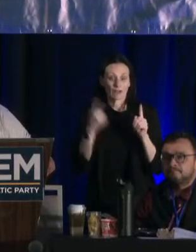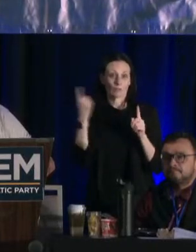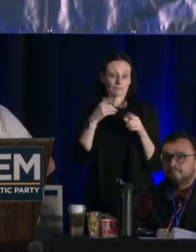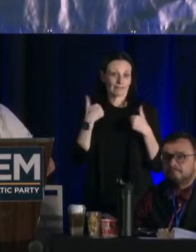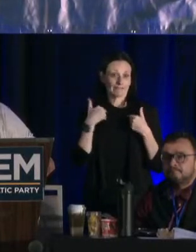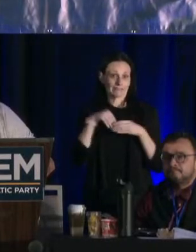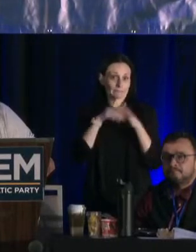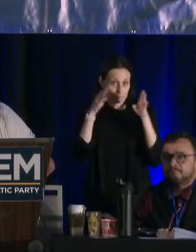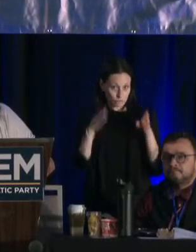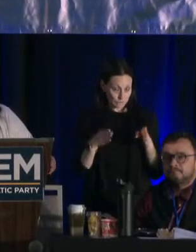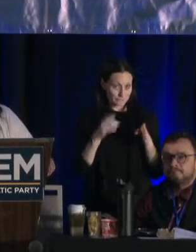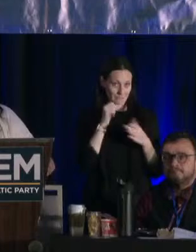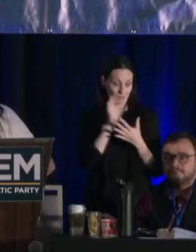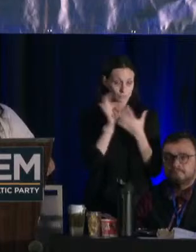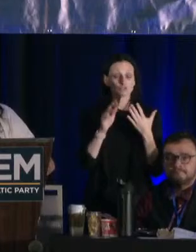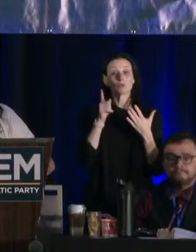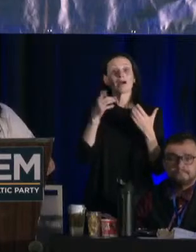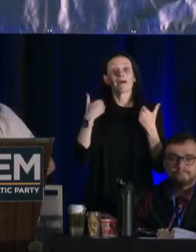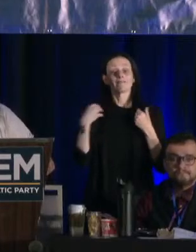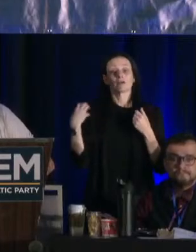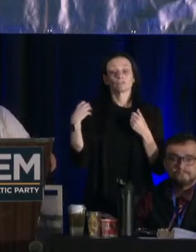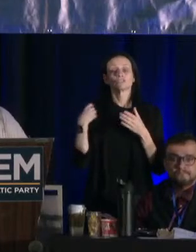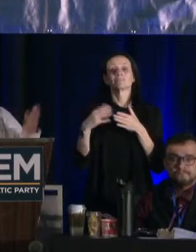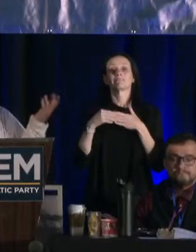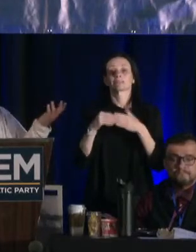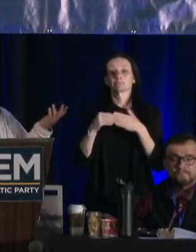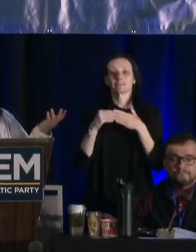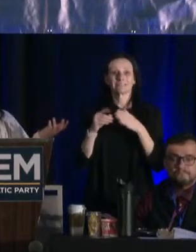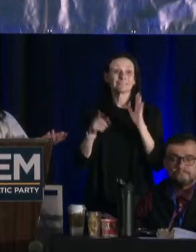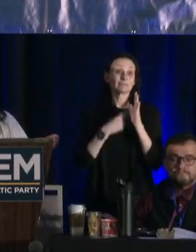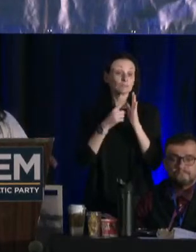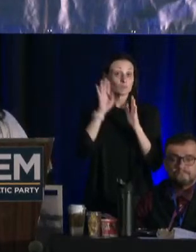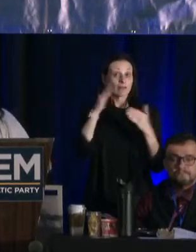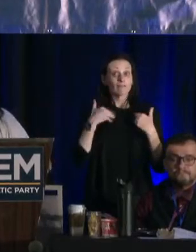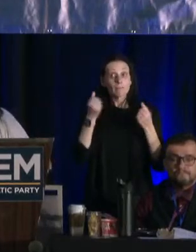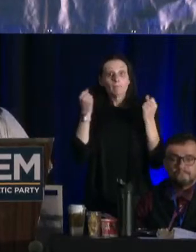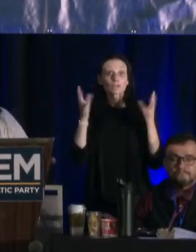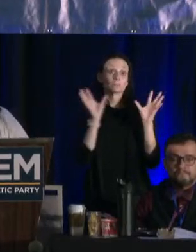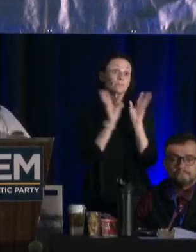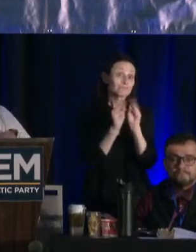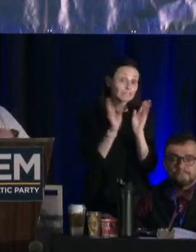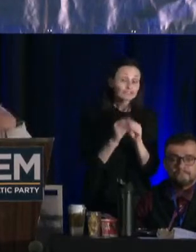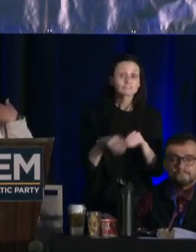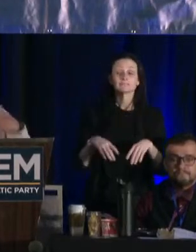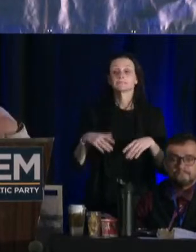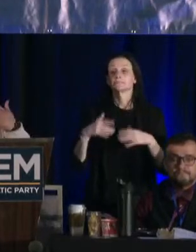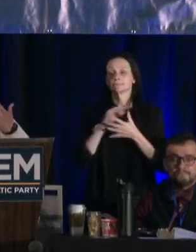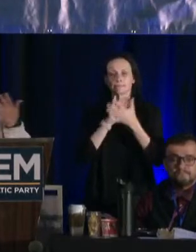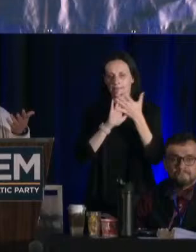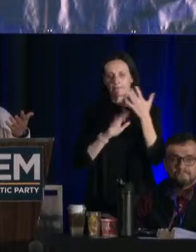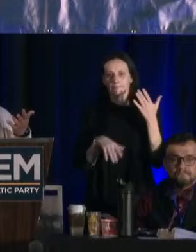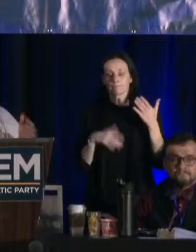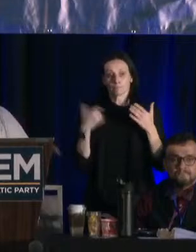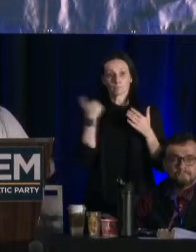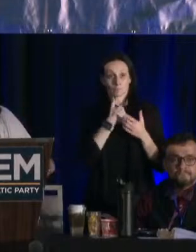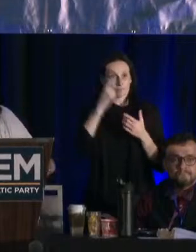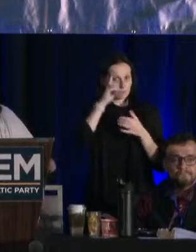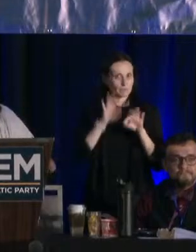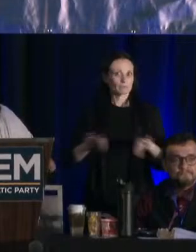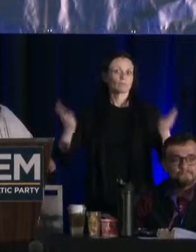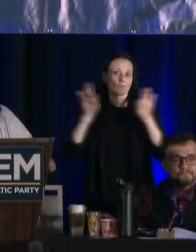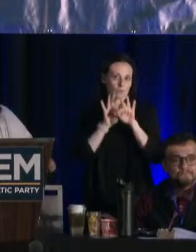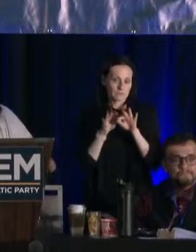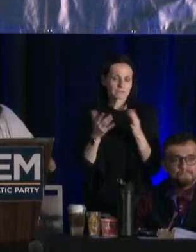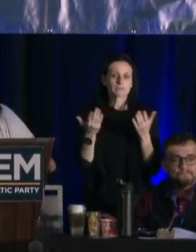an option. So this gives the officers flexibility. Sometimes we're going to have multiple conventions. So we thought it was important,